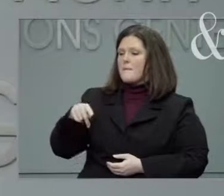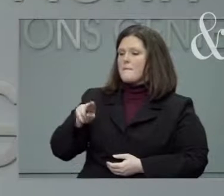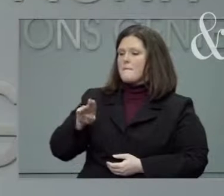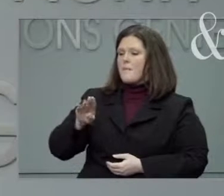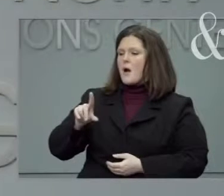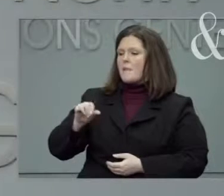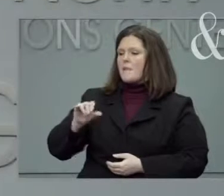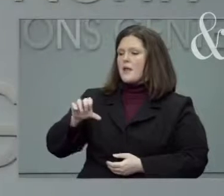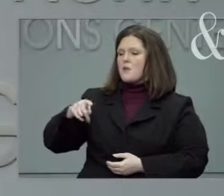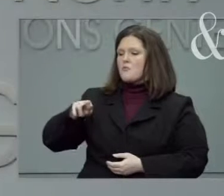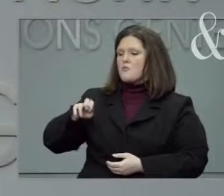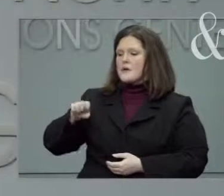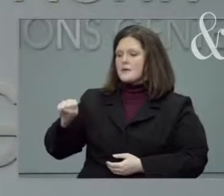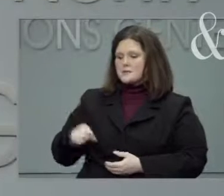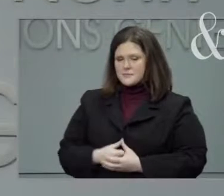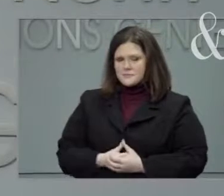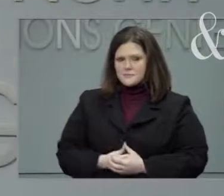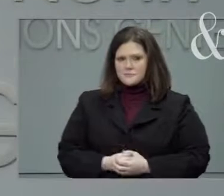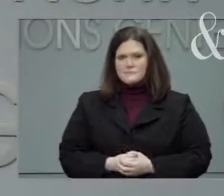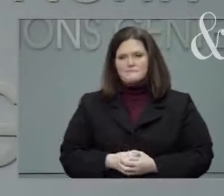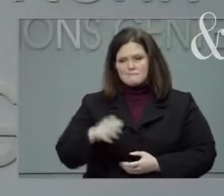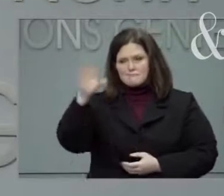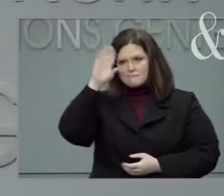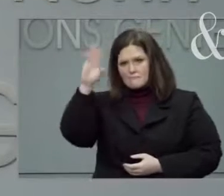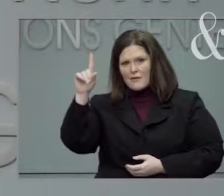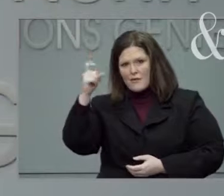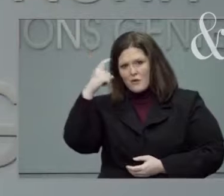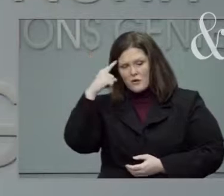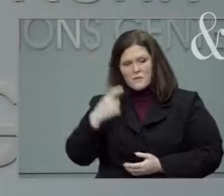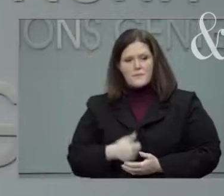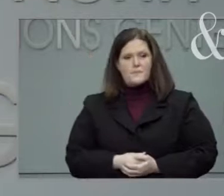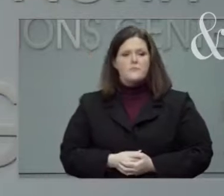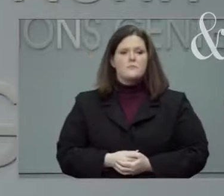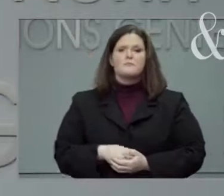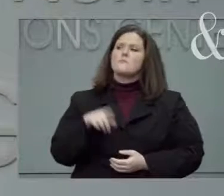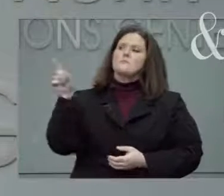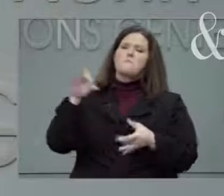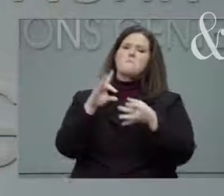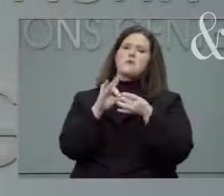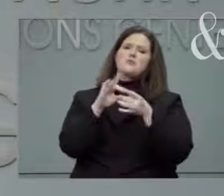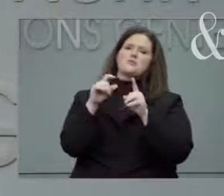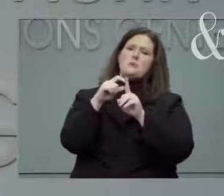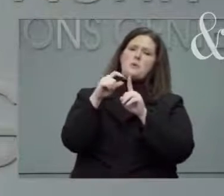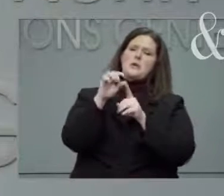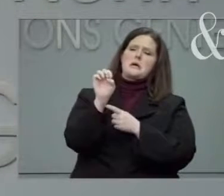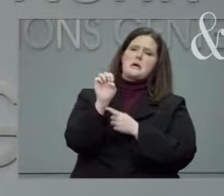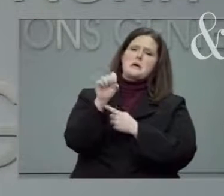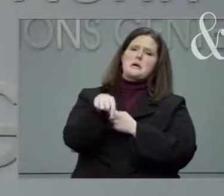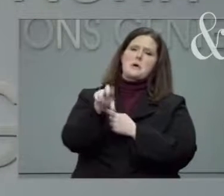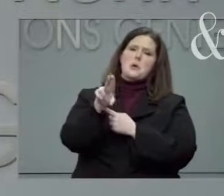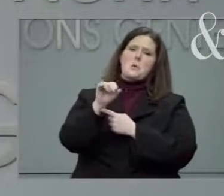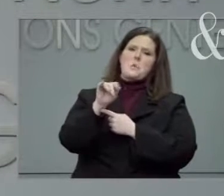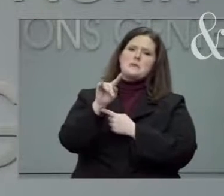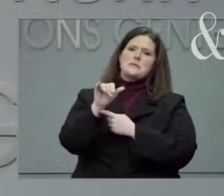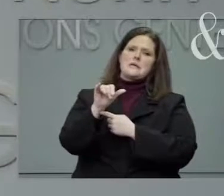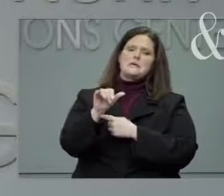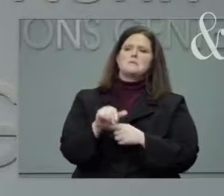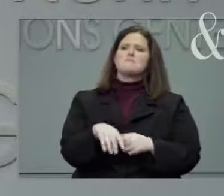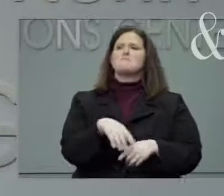Good afternoon, Governor. It's Laura Lee from Carolina Public Press. We're talking about equity and fairness, and we have seen accounts of